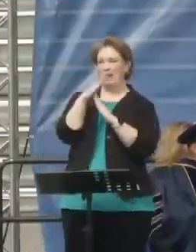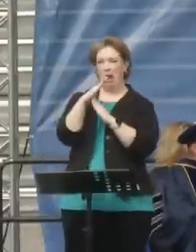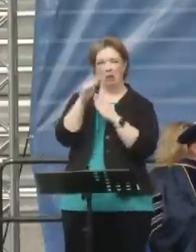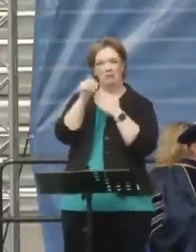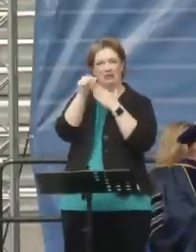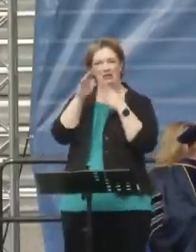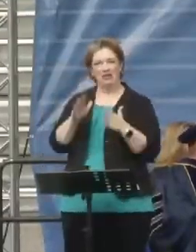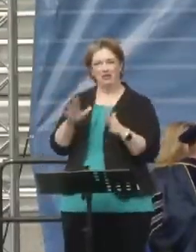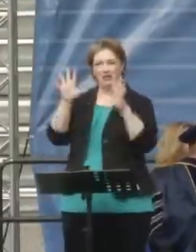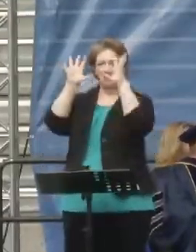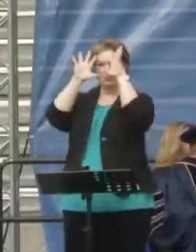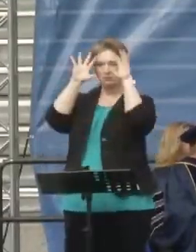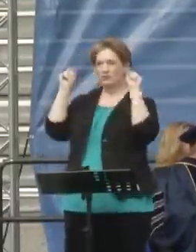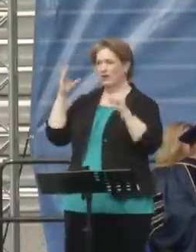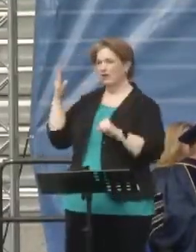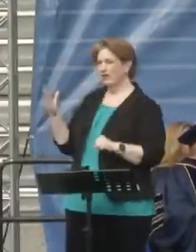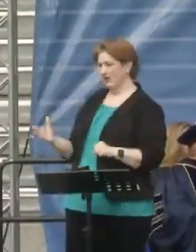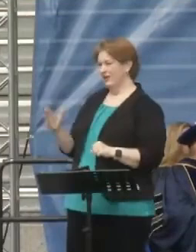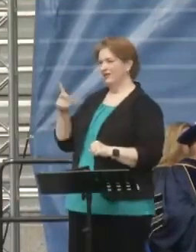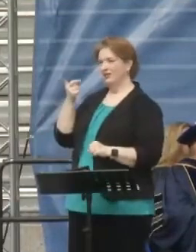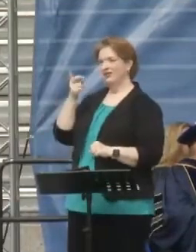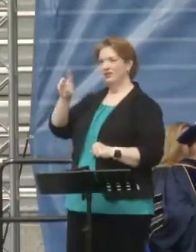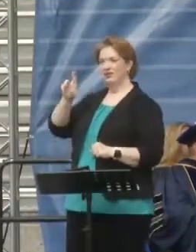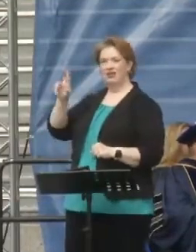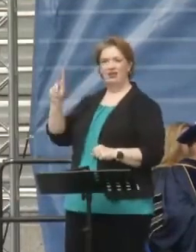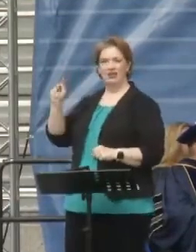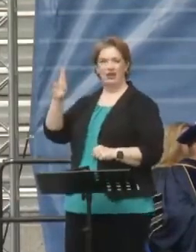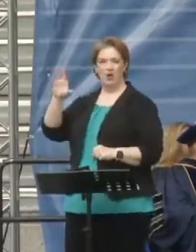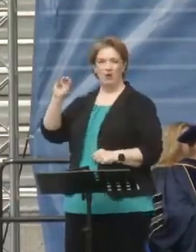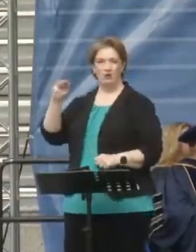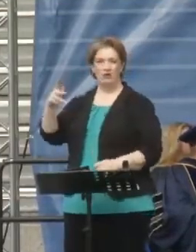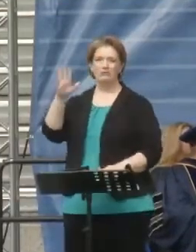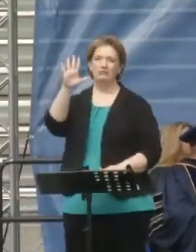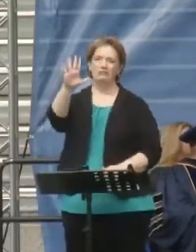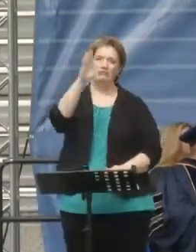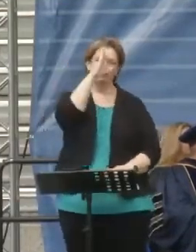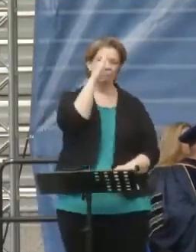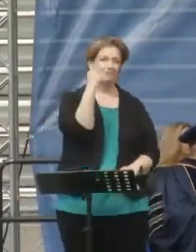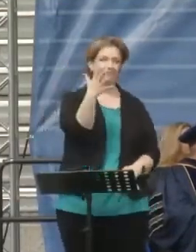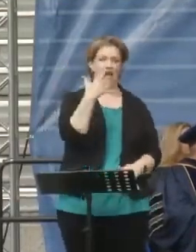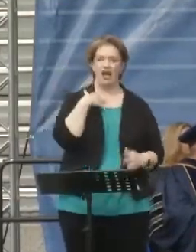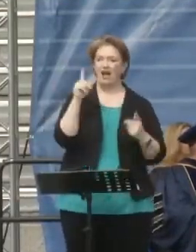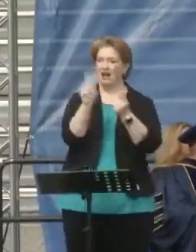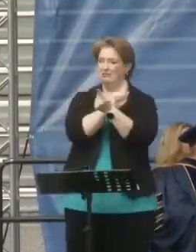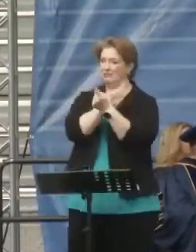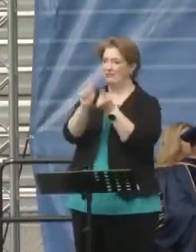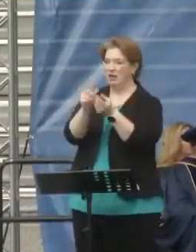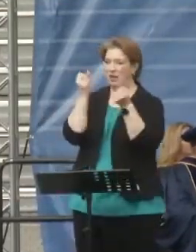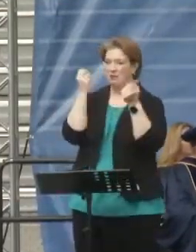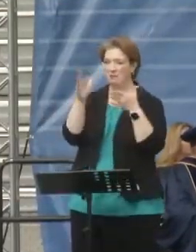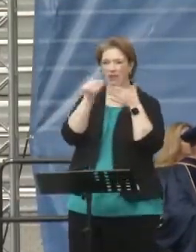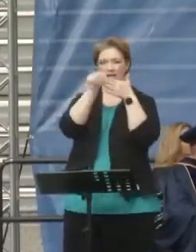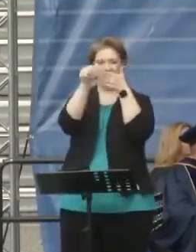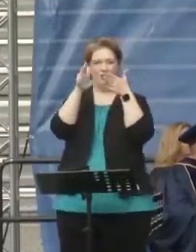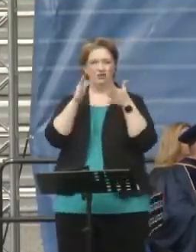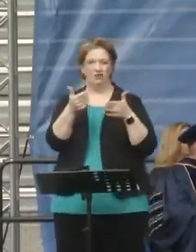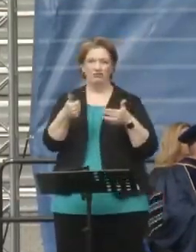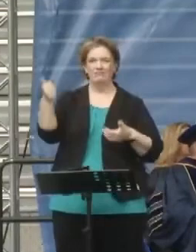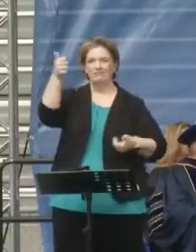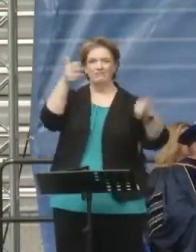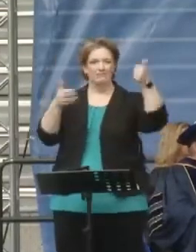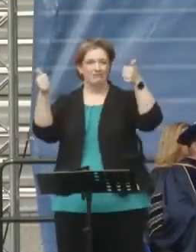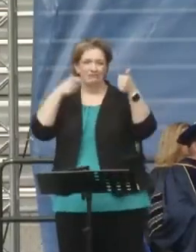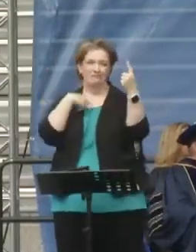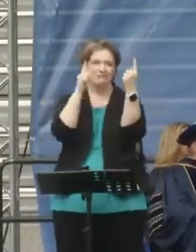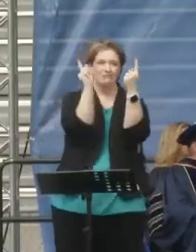I meet with many leaders across the globe, and I can tell you that Dr. Trump's inspirational